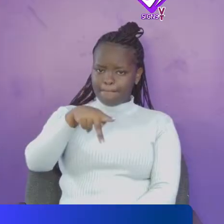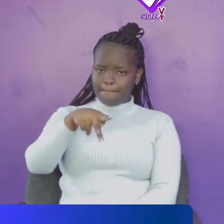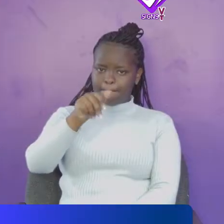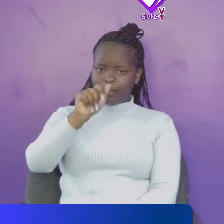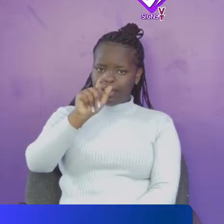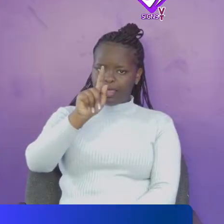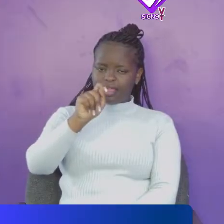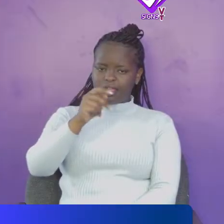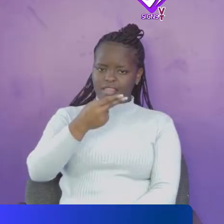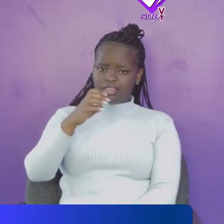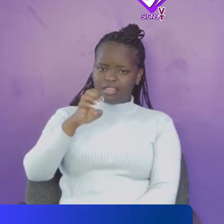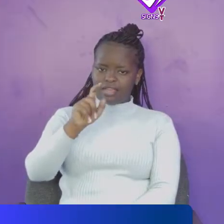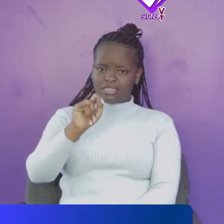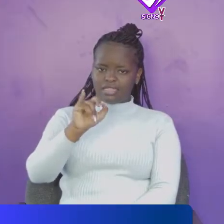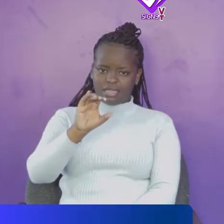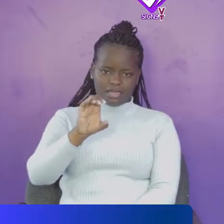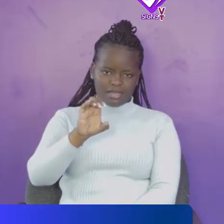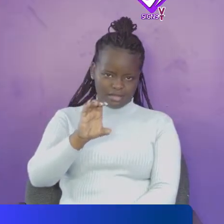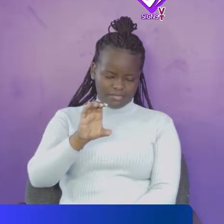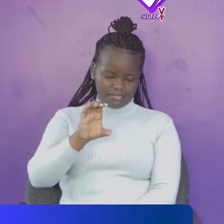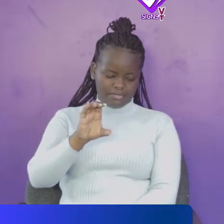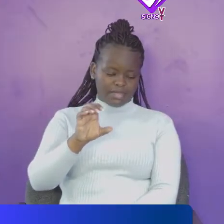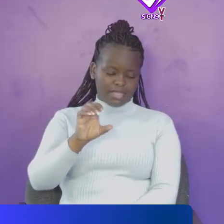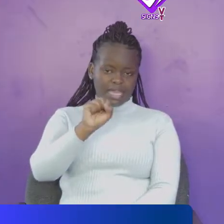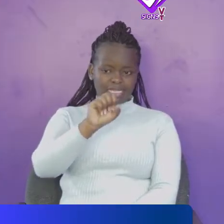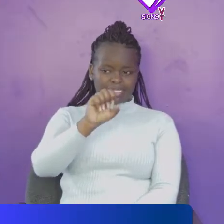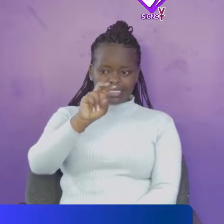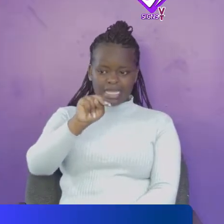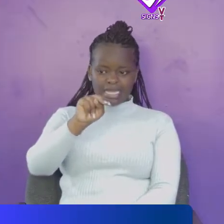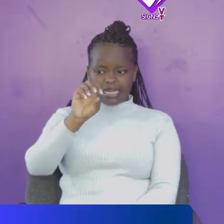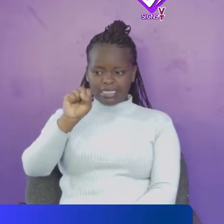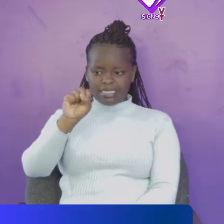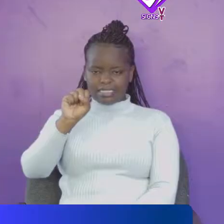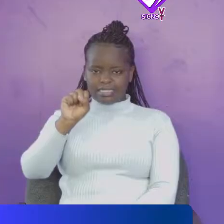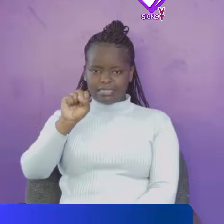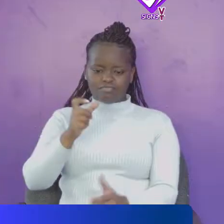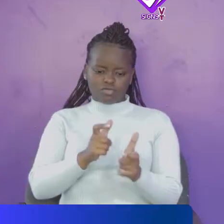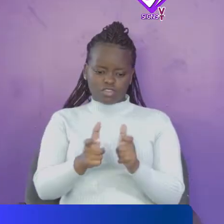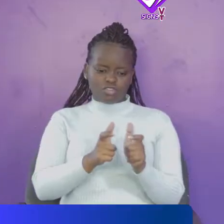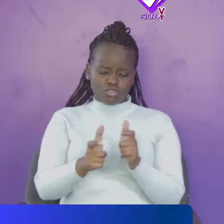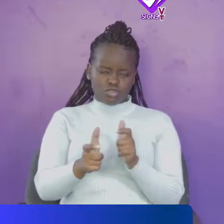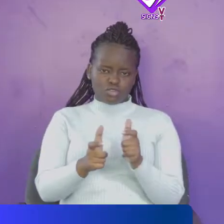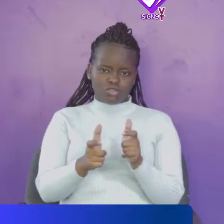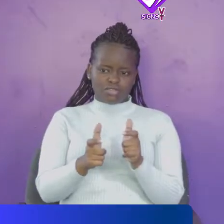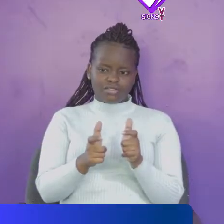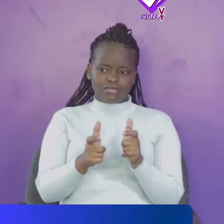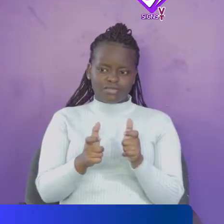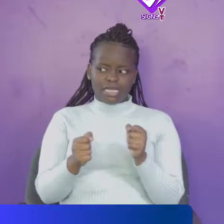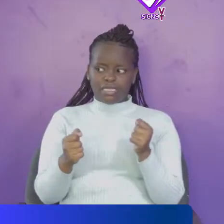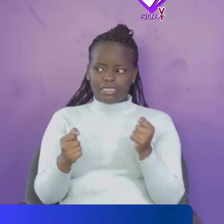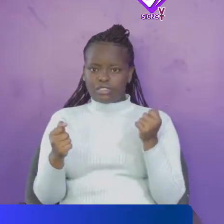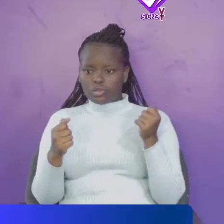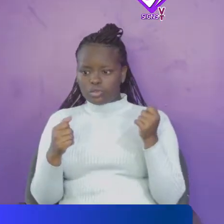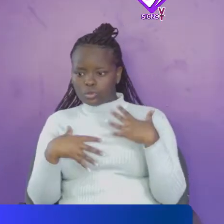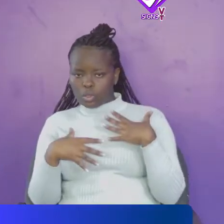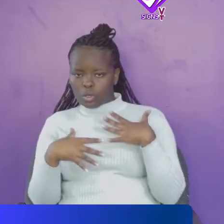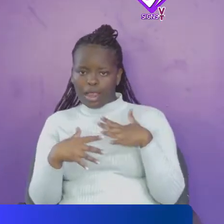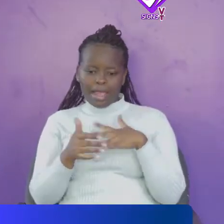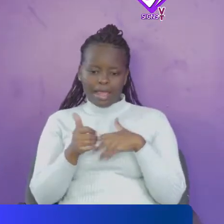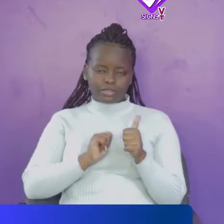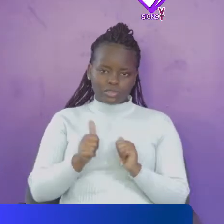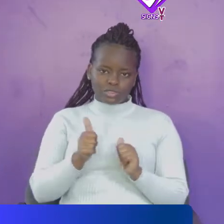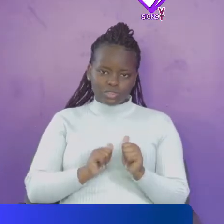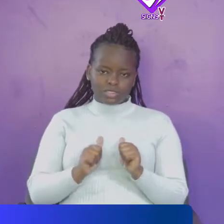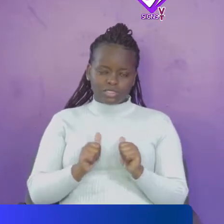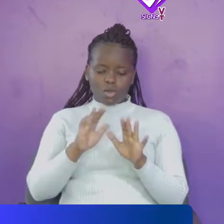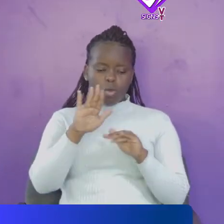core. This is where now the SNS controls the fight or flight. Yeah. And also the whole process of